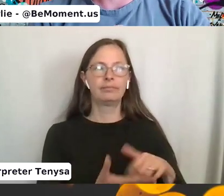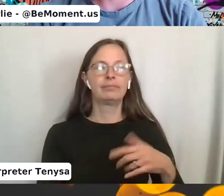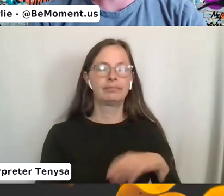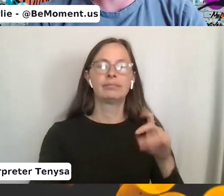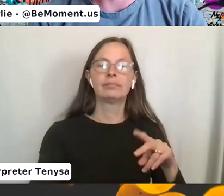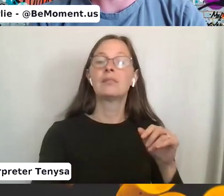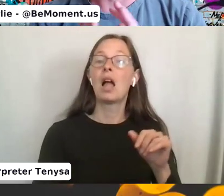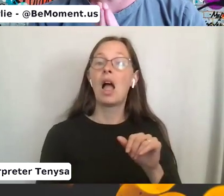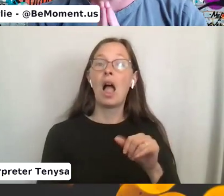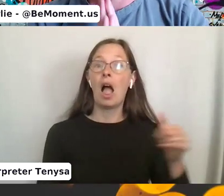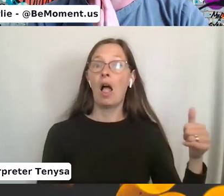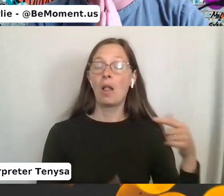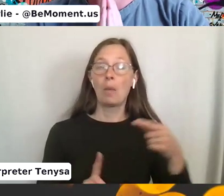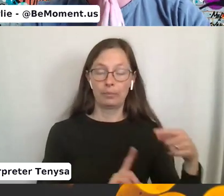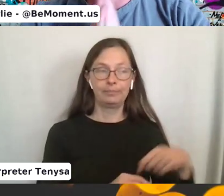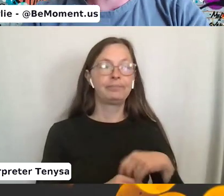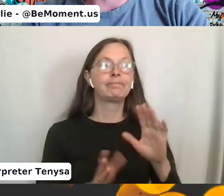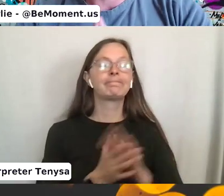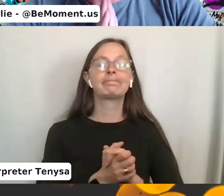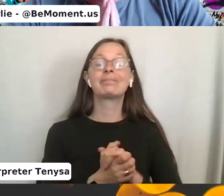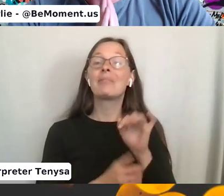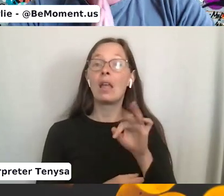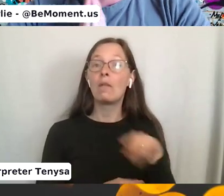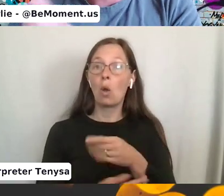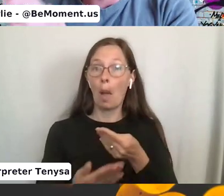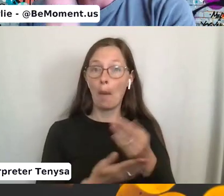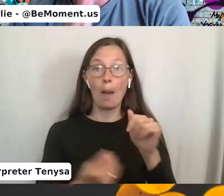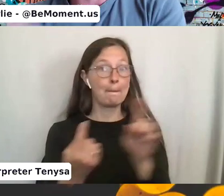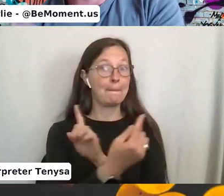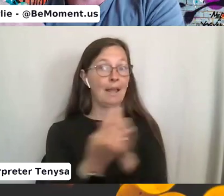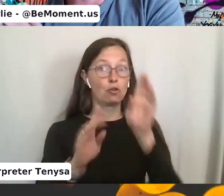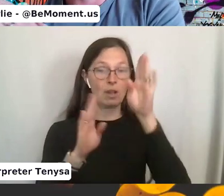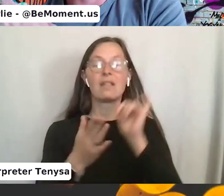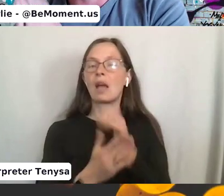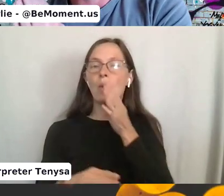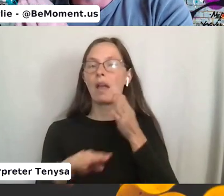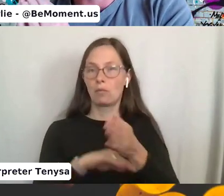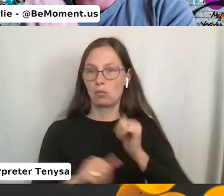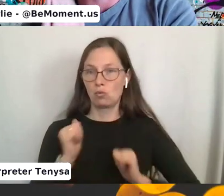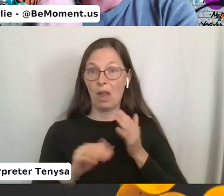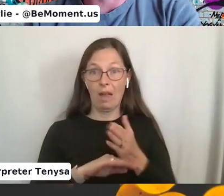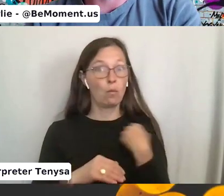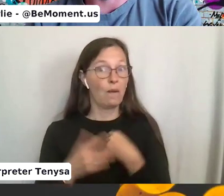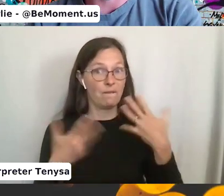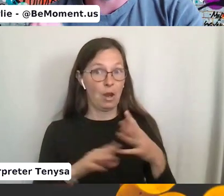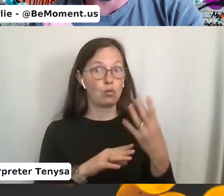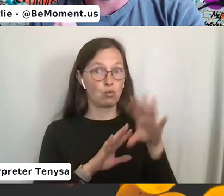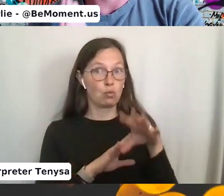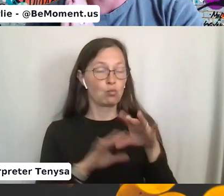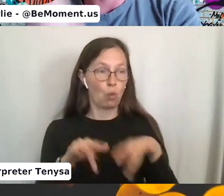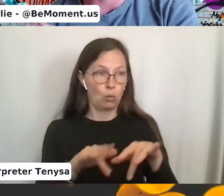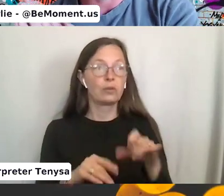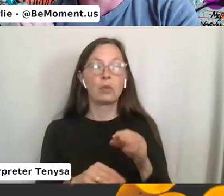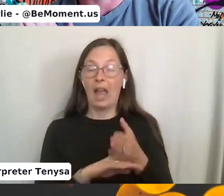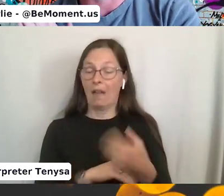Other points of order. So if you did buy a meet and greet, that will be at the end of the show after we're done recording the podcast. So just remain in this window here